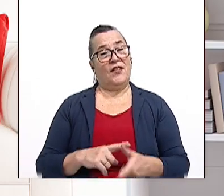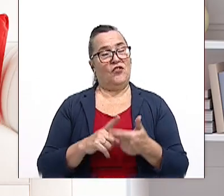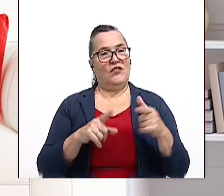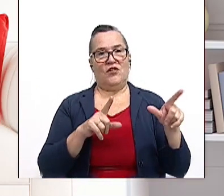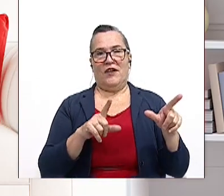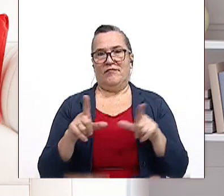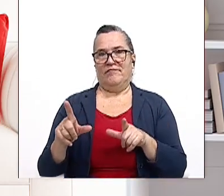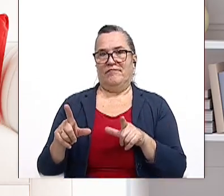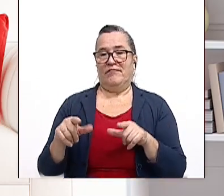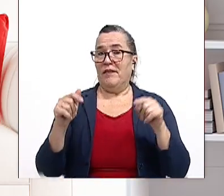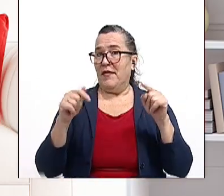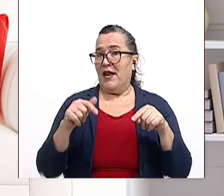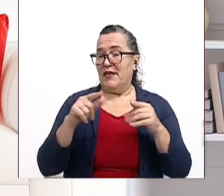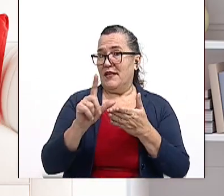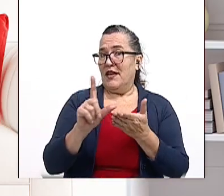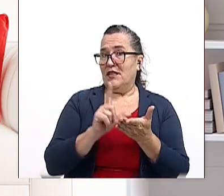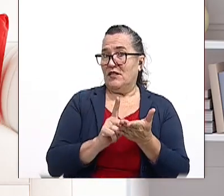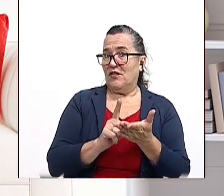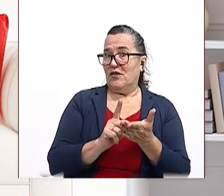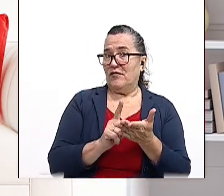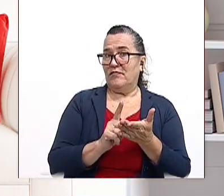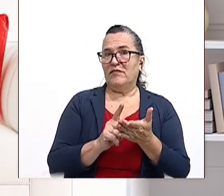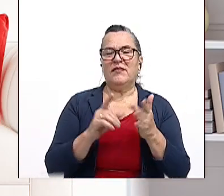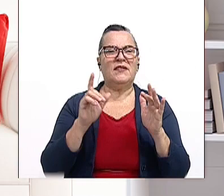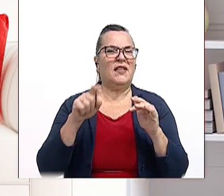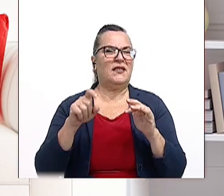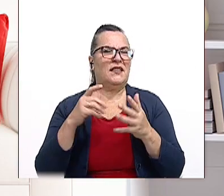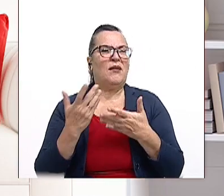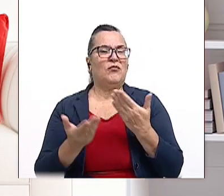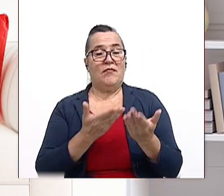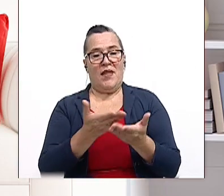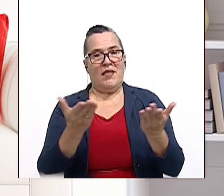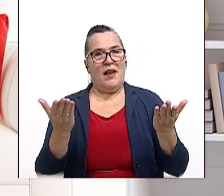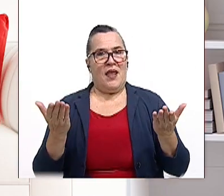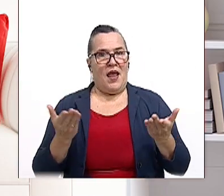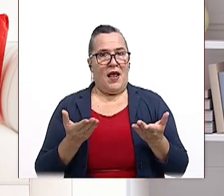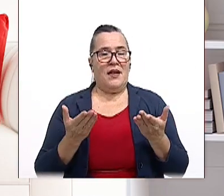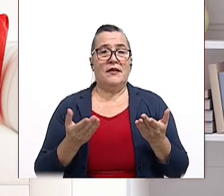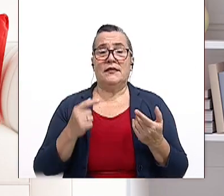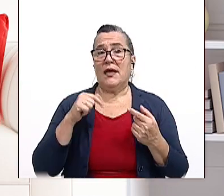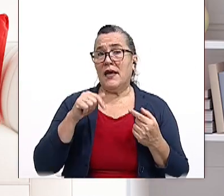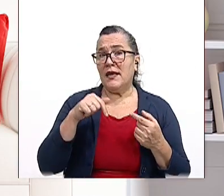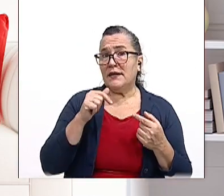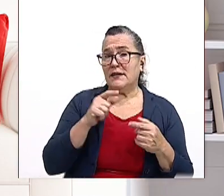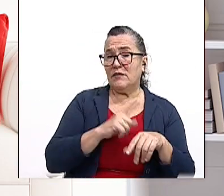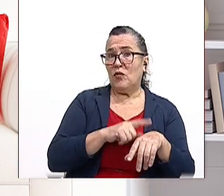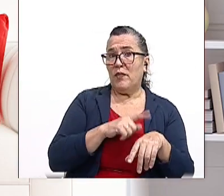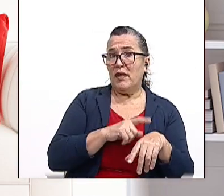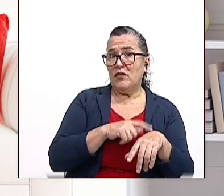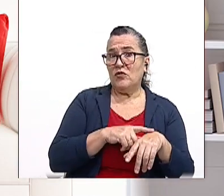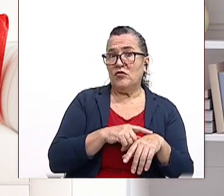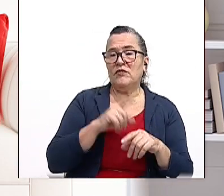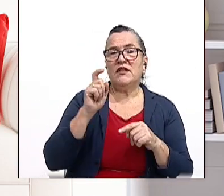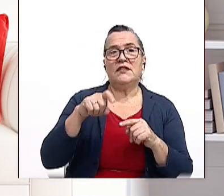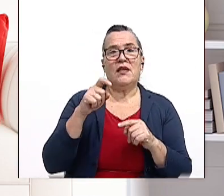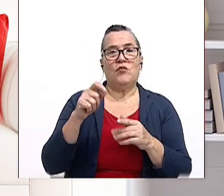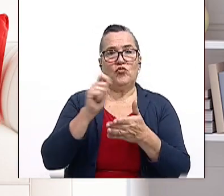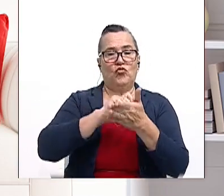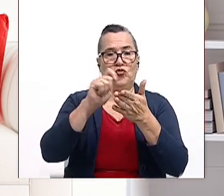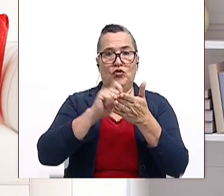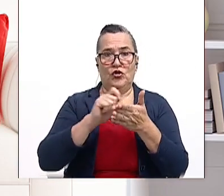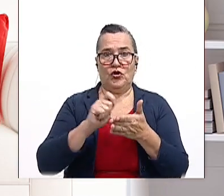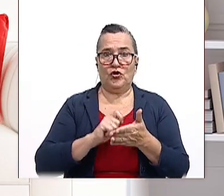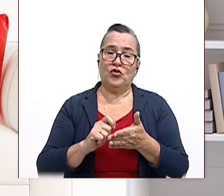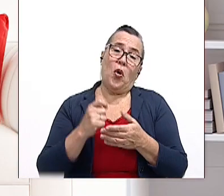So let's get ready. For this class, we are going to need some materials. Okay, so we are going to use a